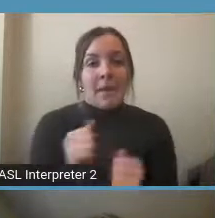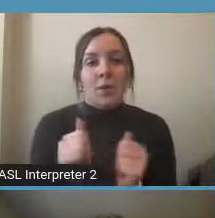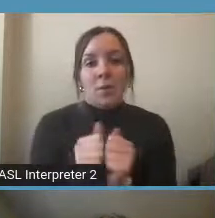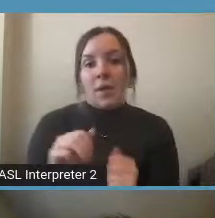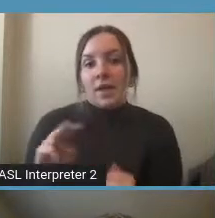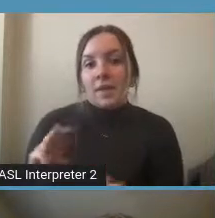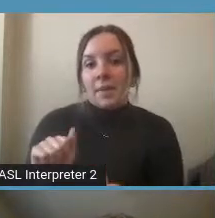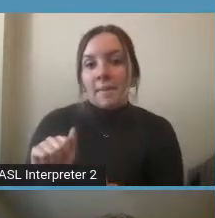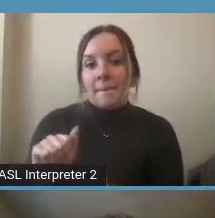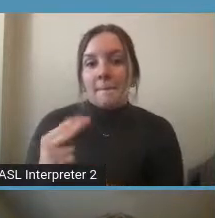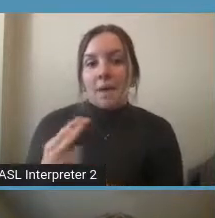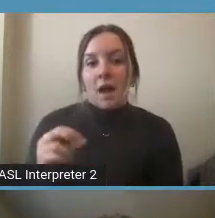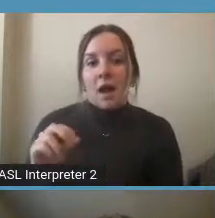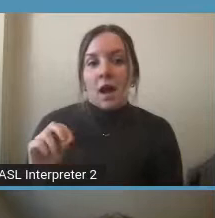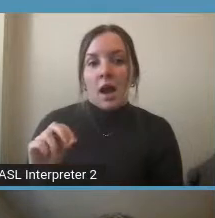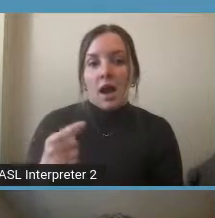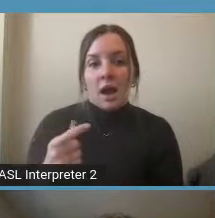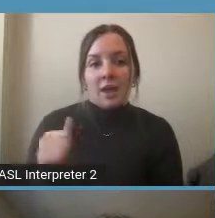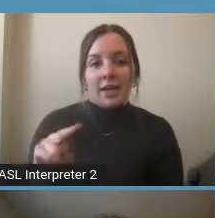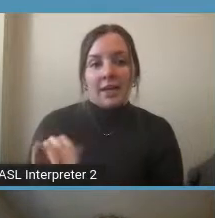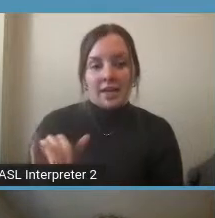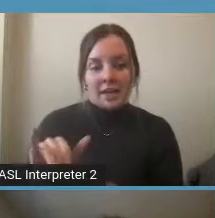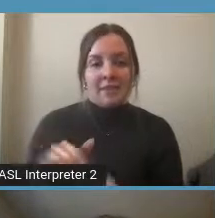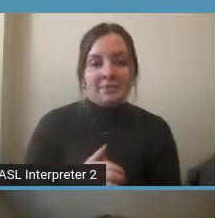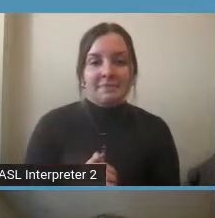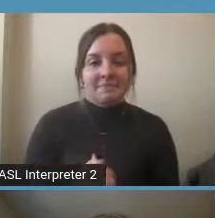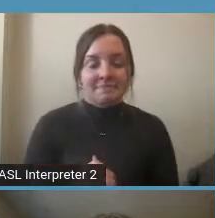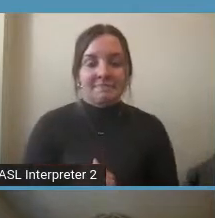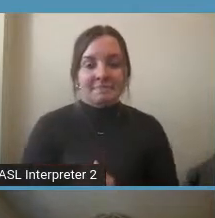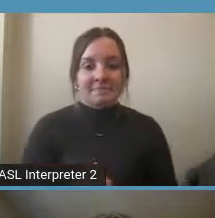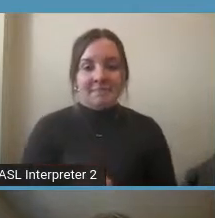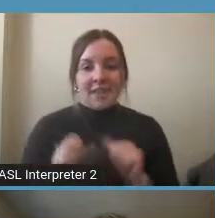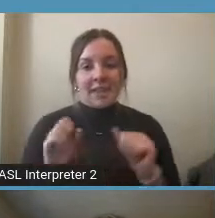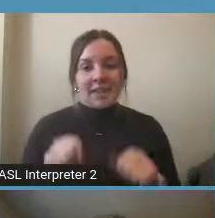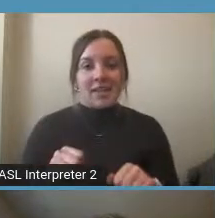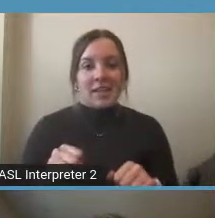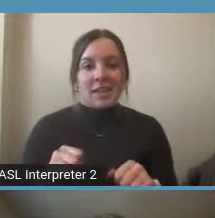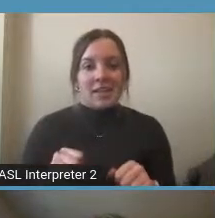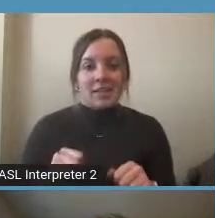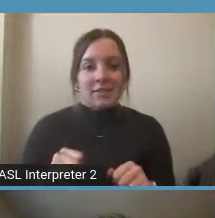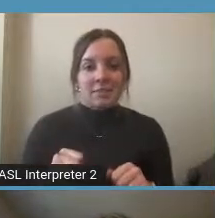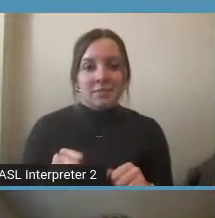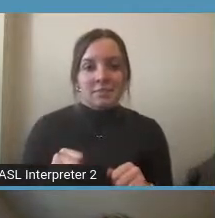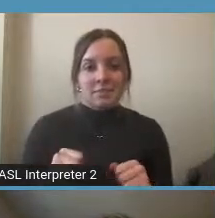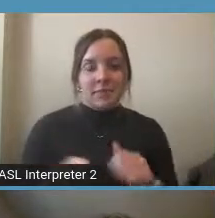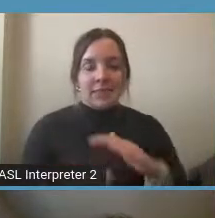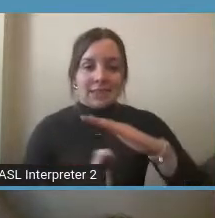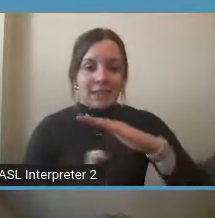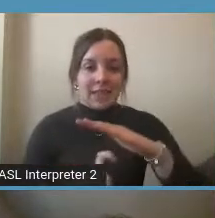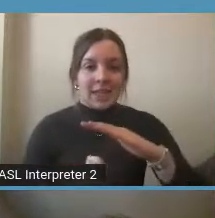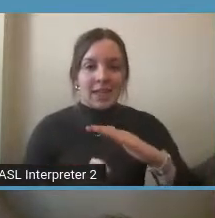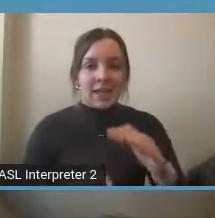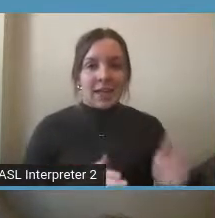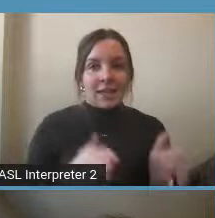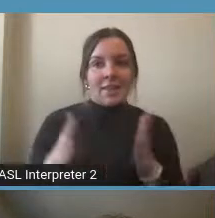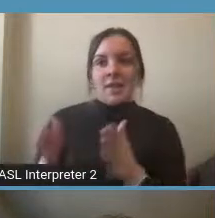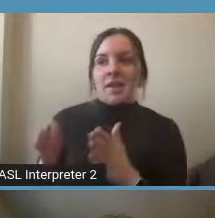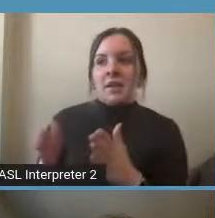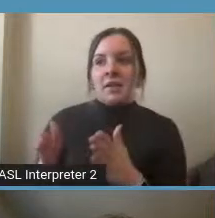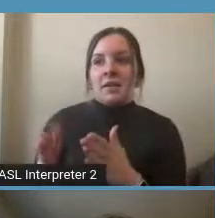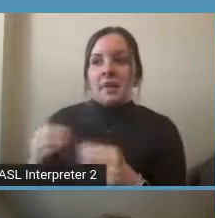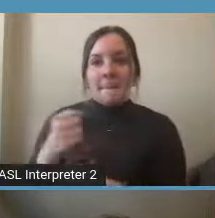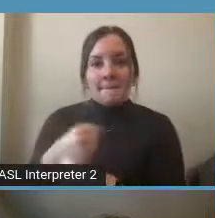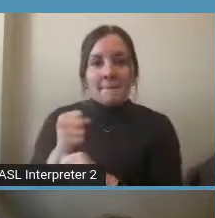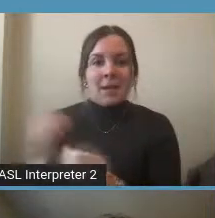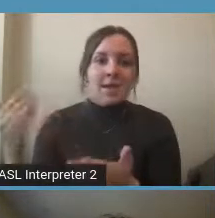it was designed and replace it. Milled out of mahogany, which was the original material, and then painted white.